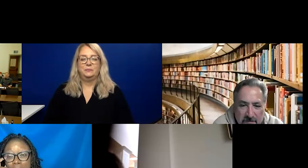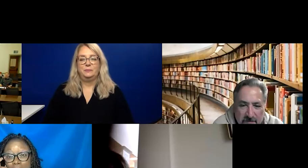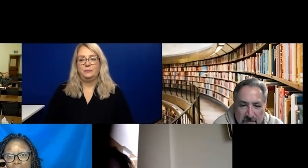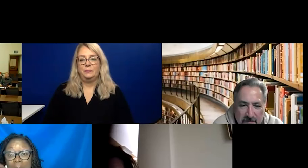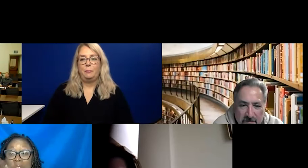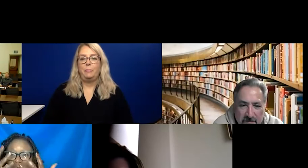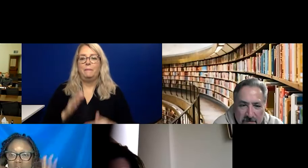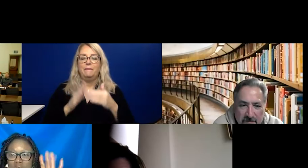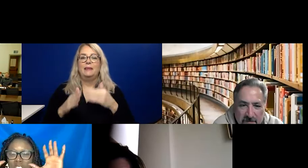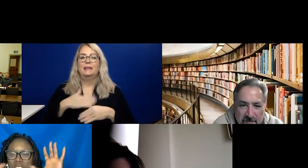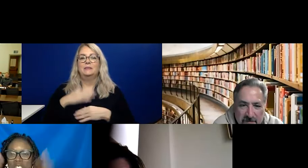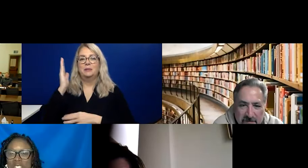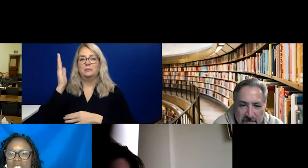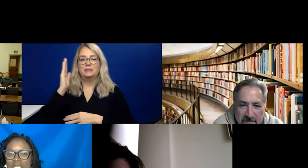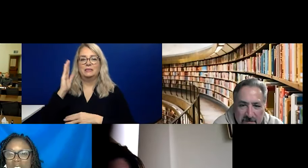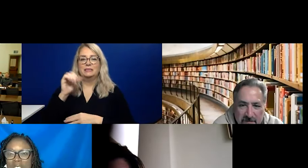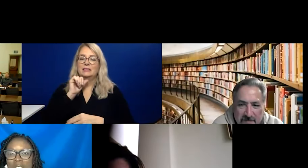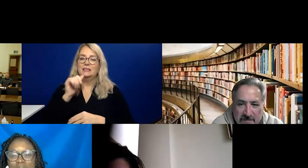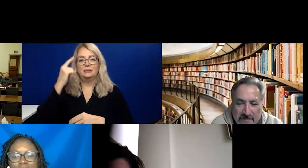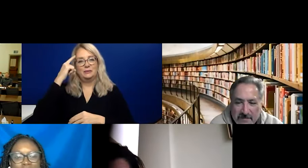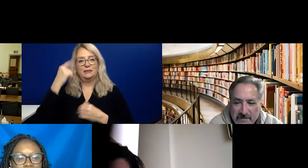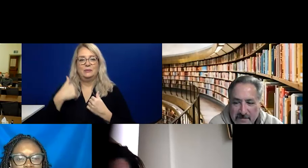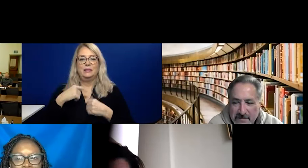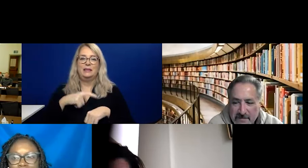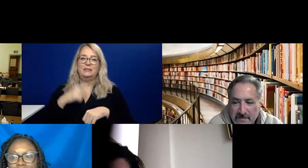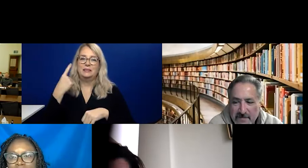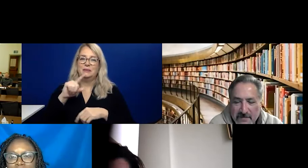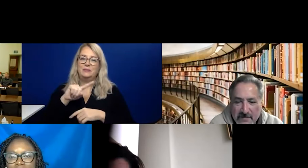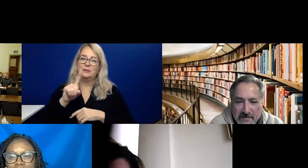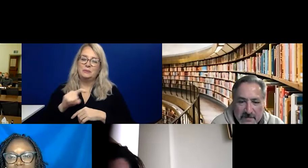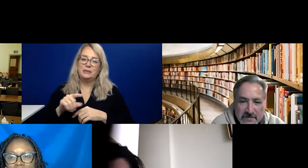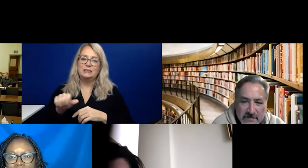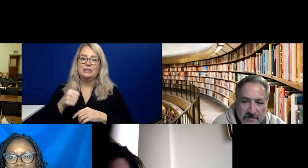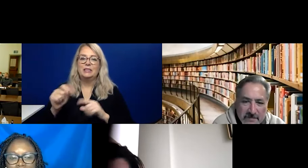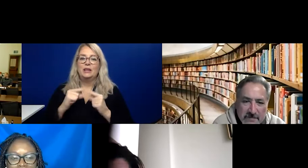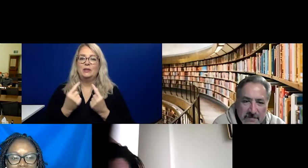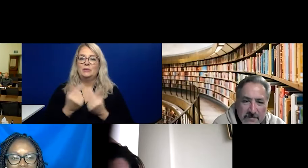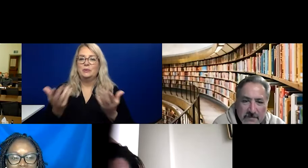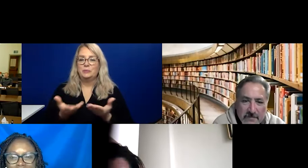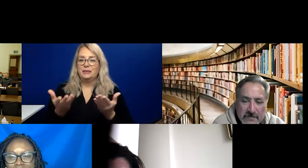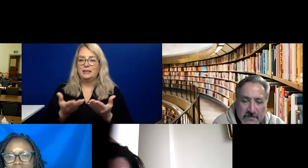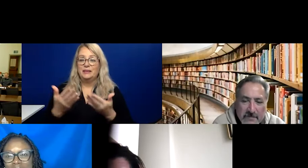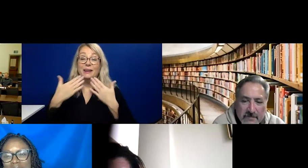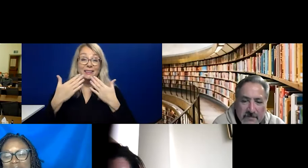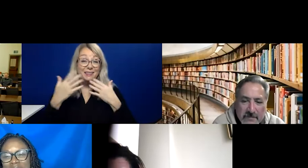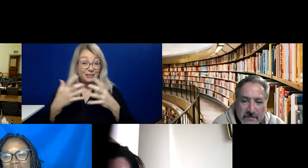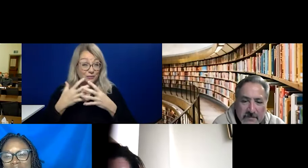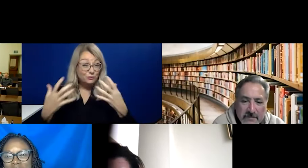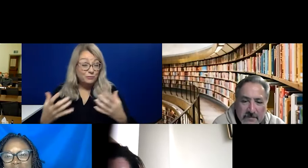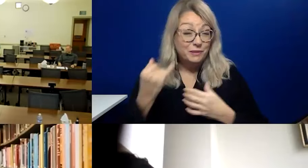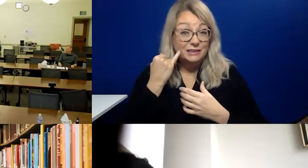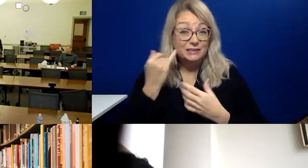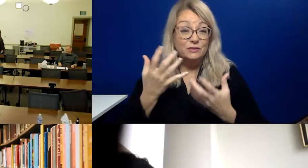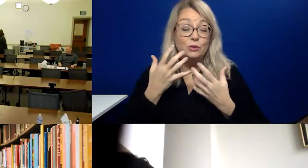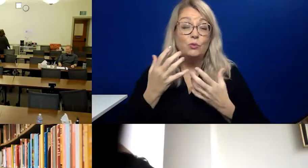That's the end of my presentation. I don't think we have time for questions, so the other group is here But thank you so much. And if you want to get a